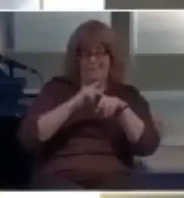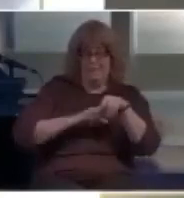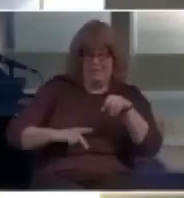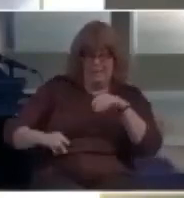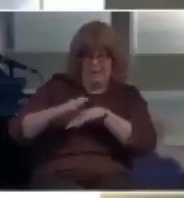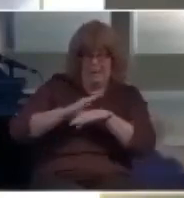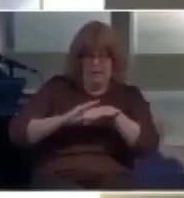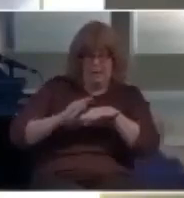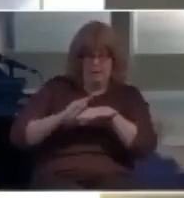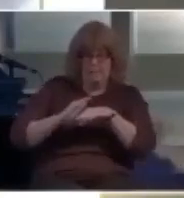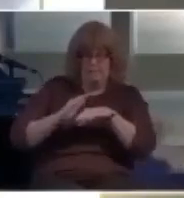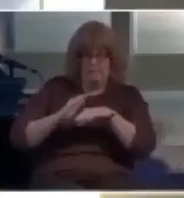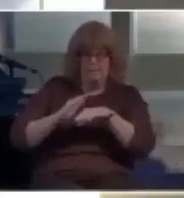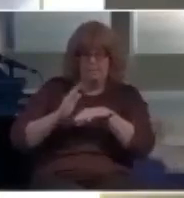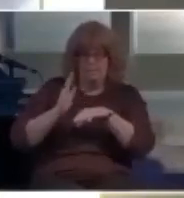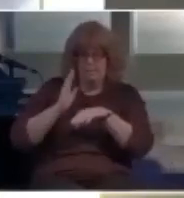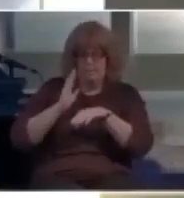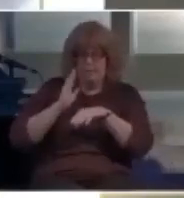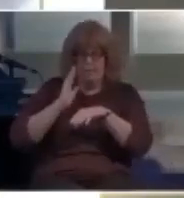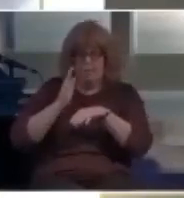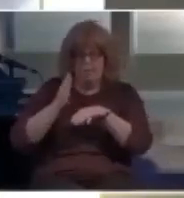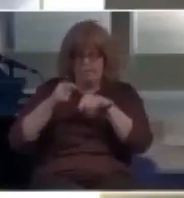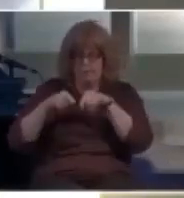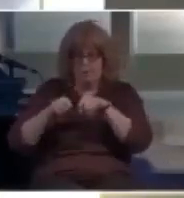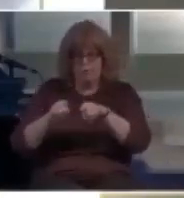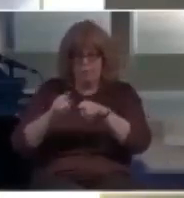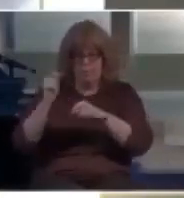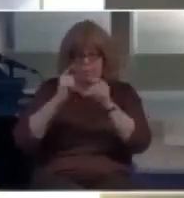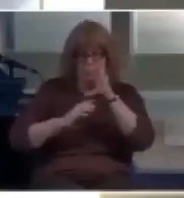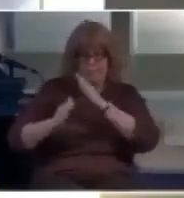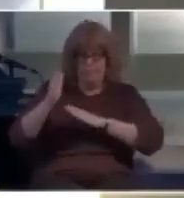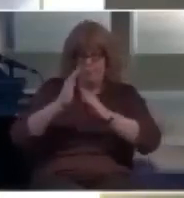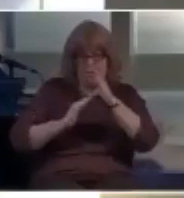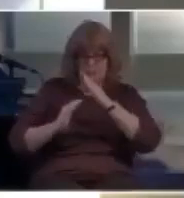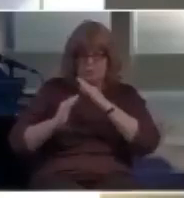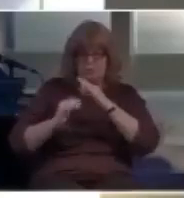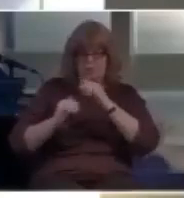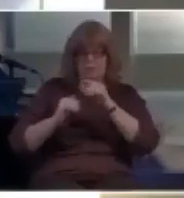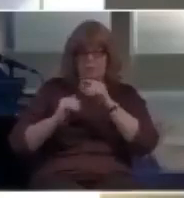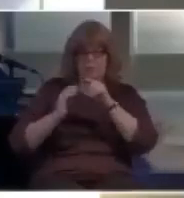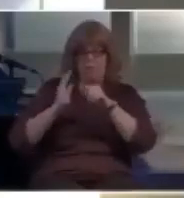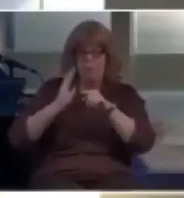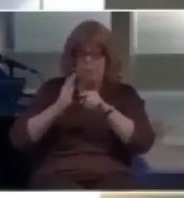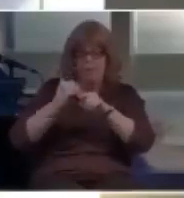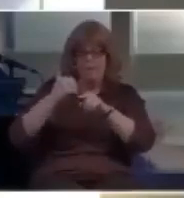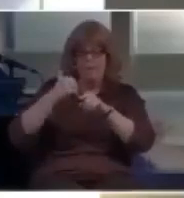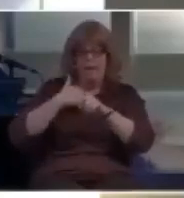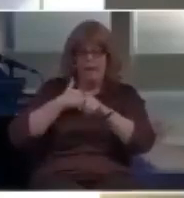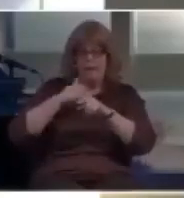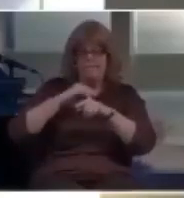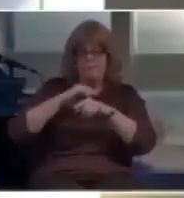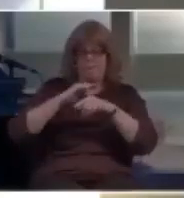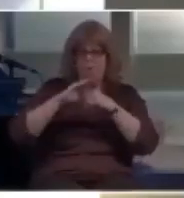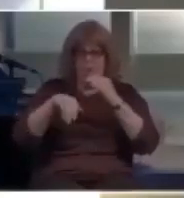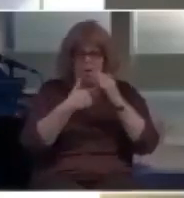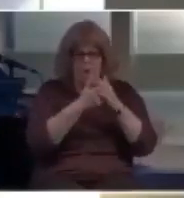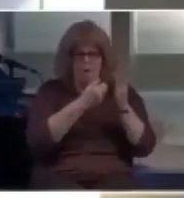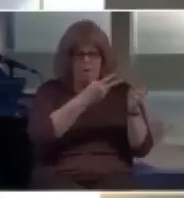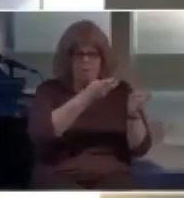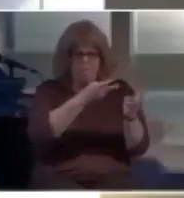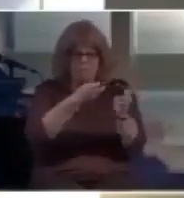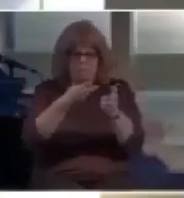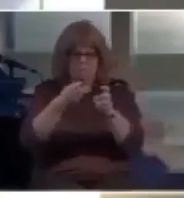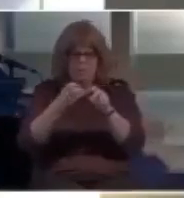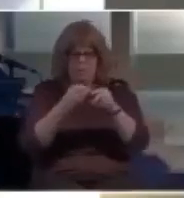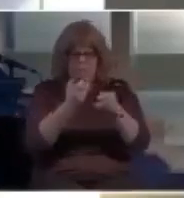will exist during the tribulation period will have all of the features